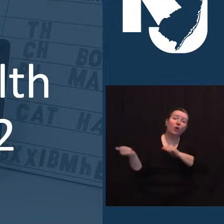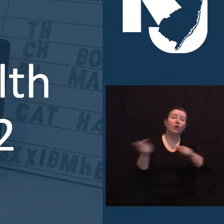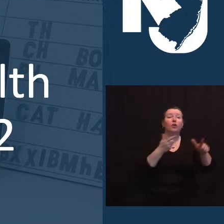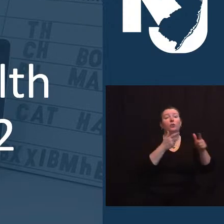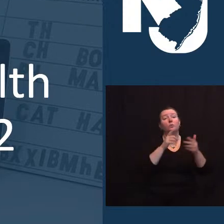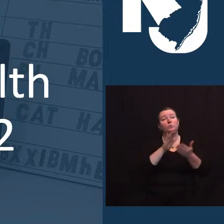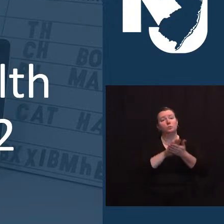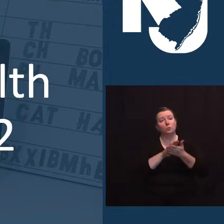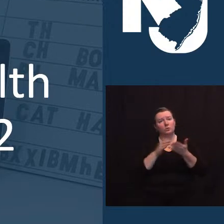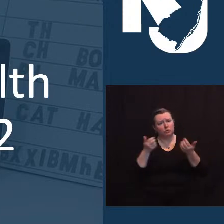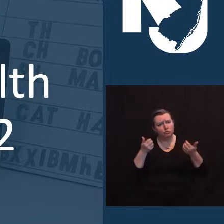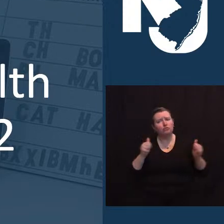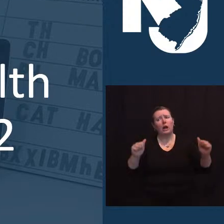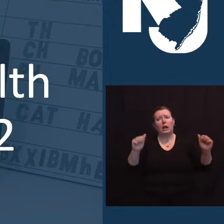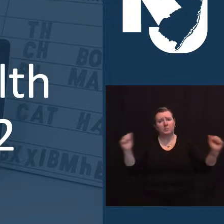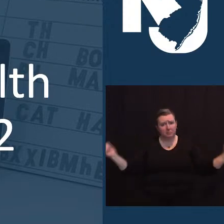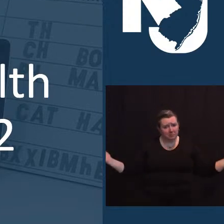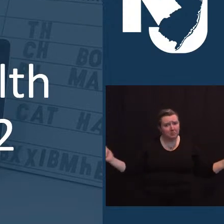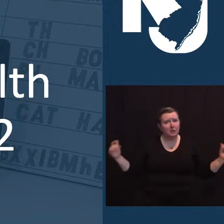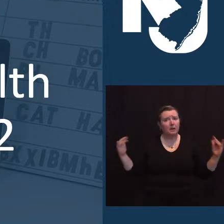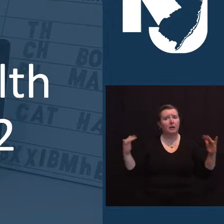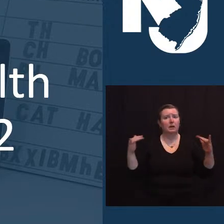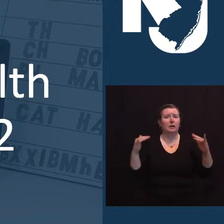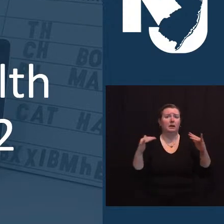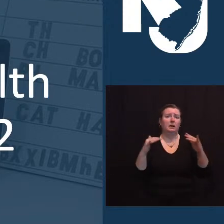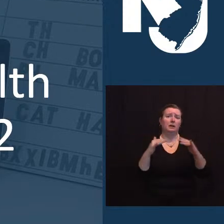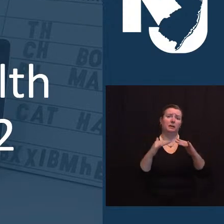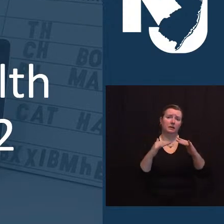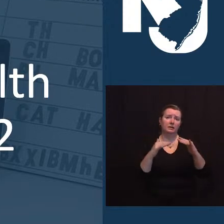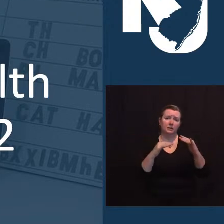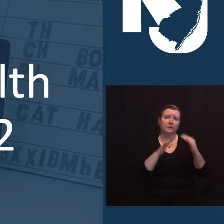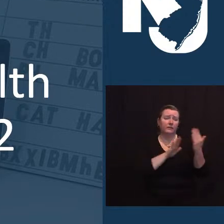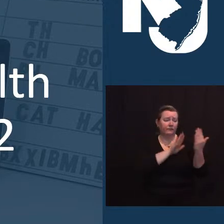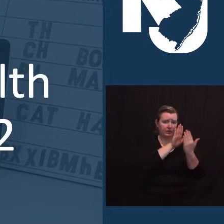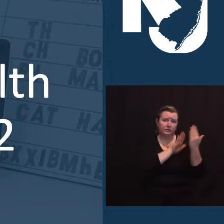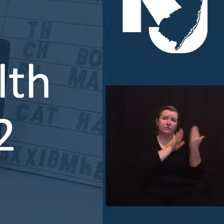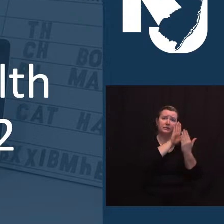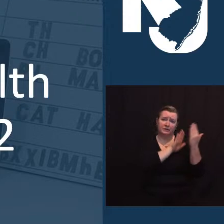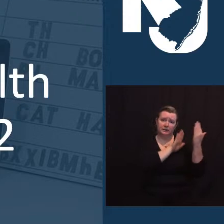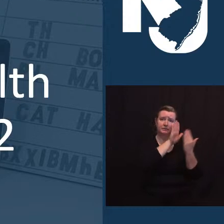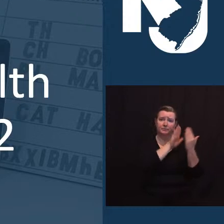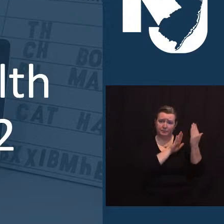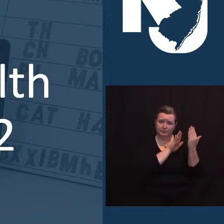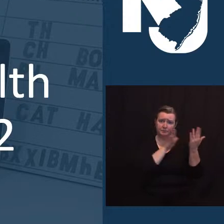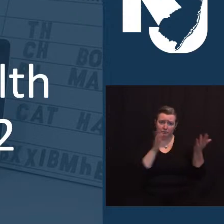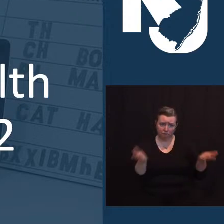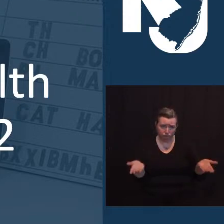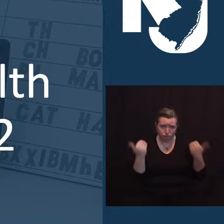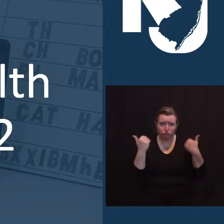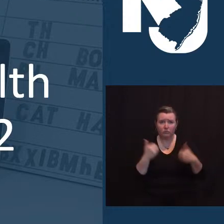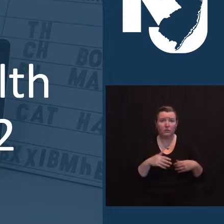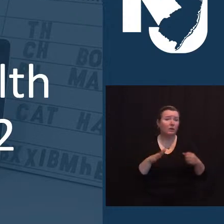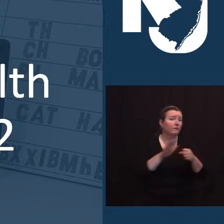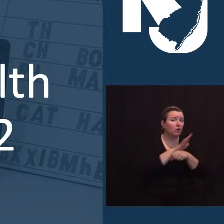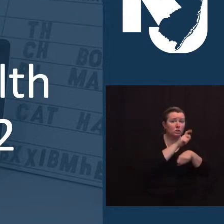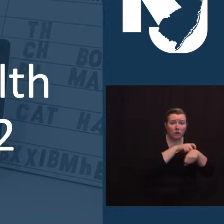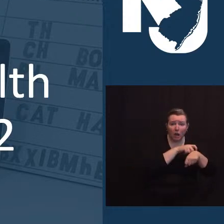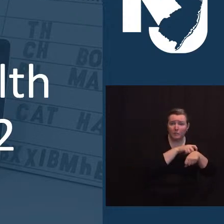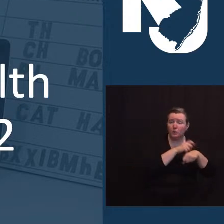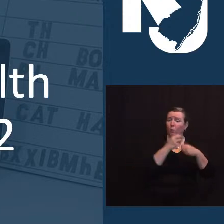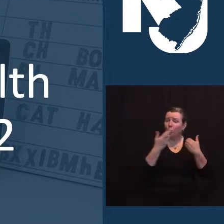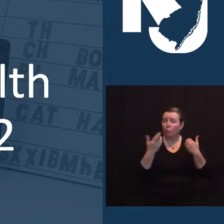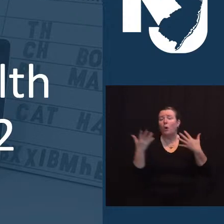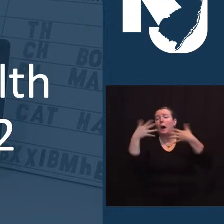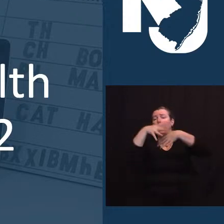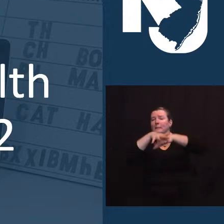forward with a return to in-person instruction, whether it be full-time or through a hybrid schedule.